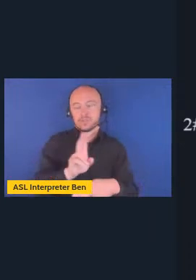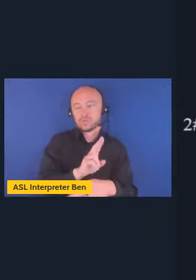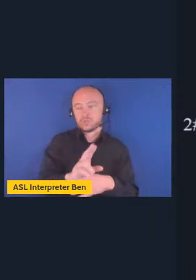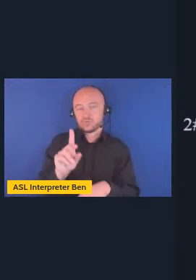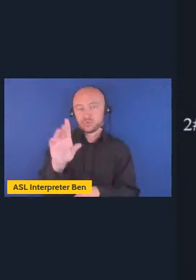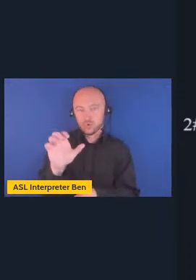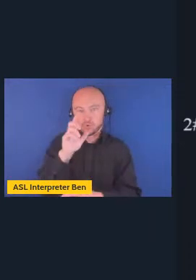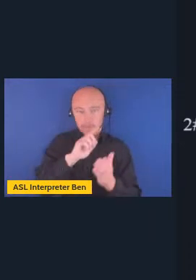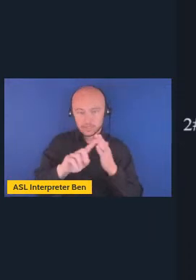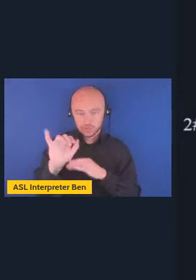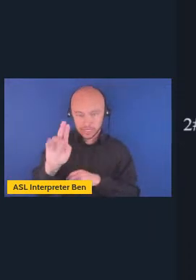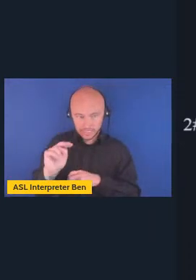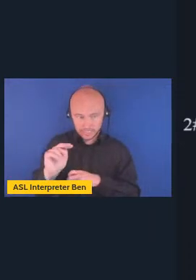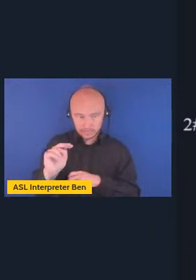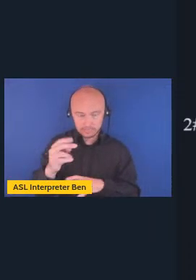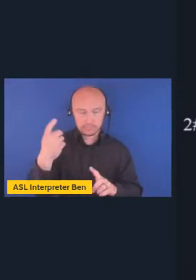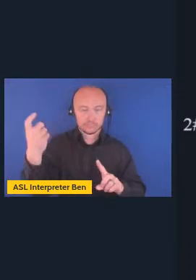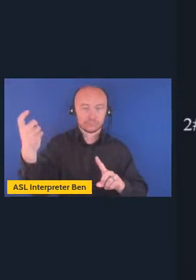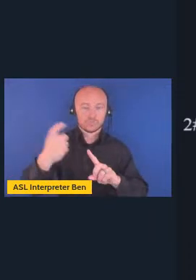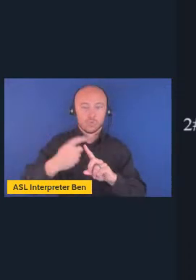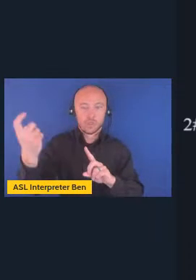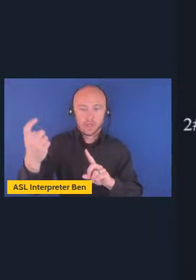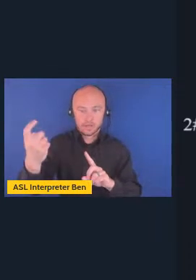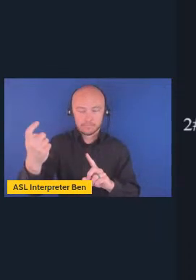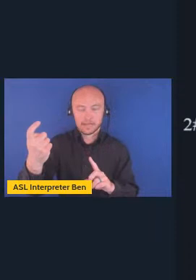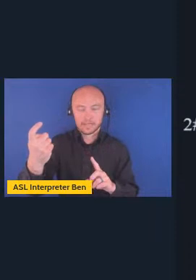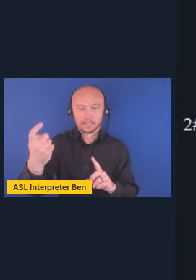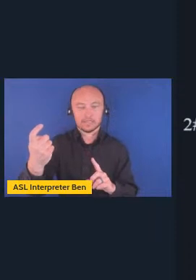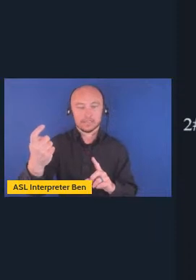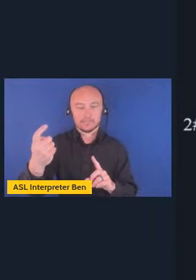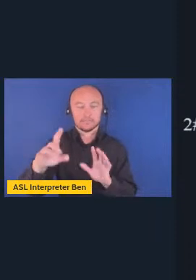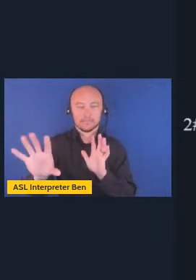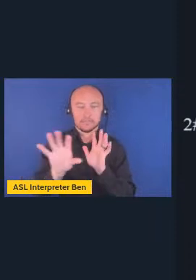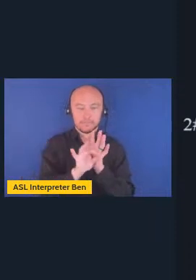comes, it will automatically pick it up